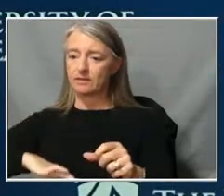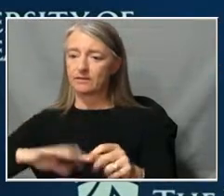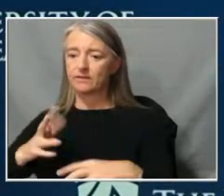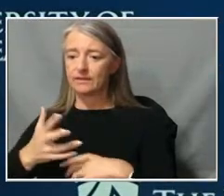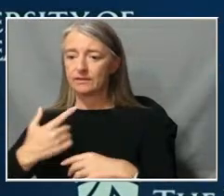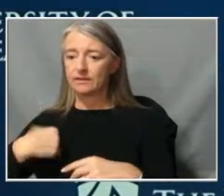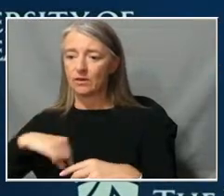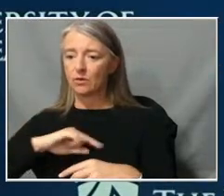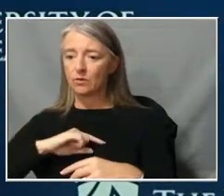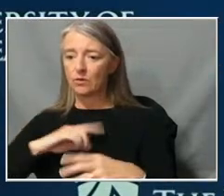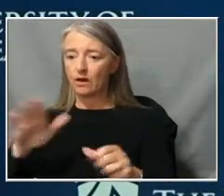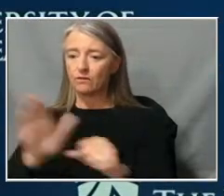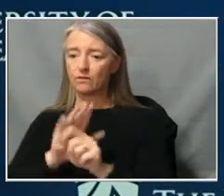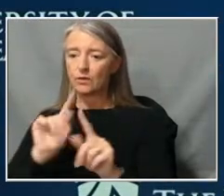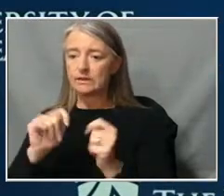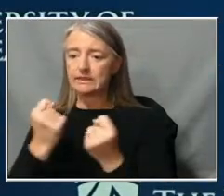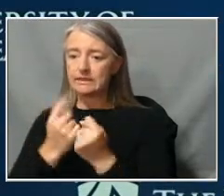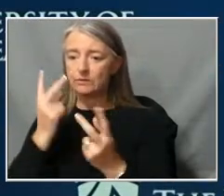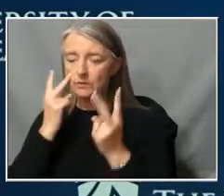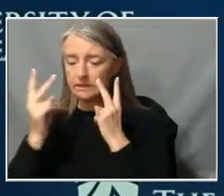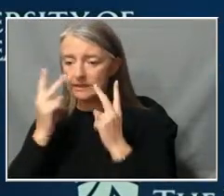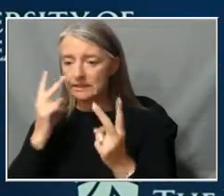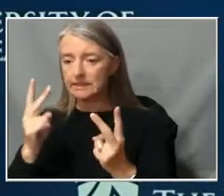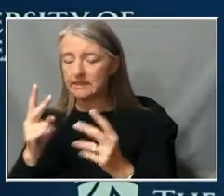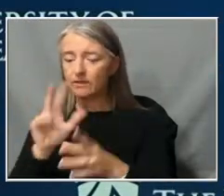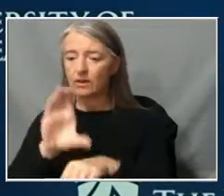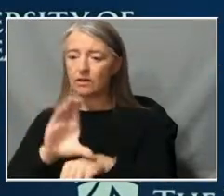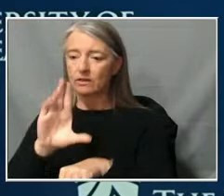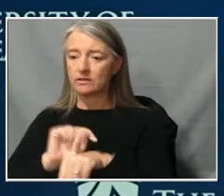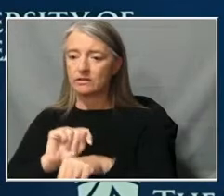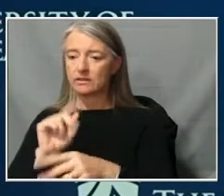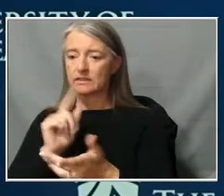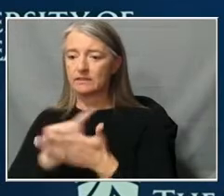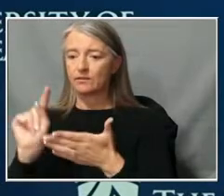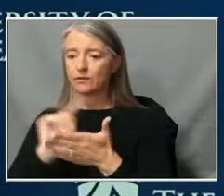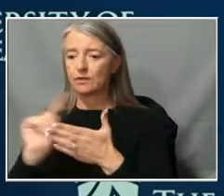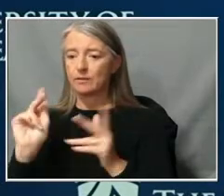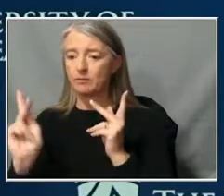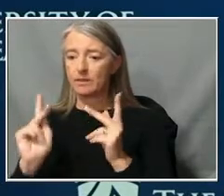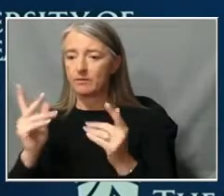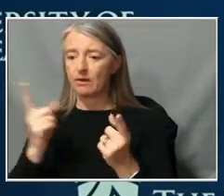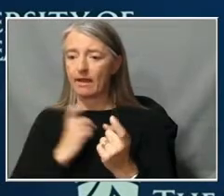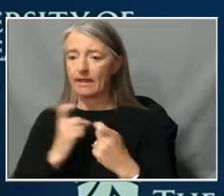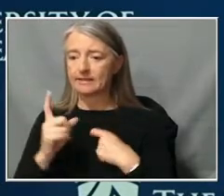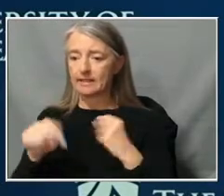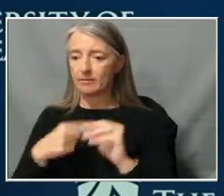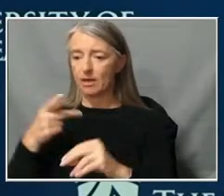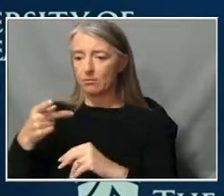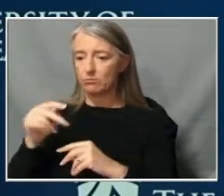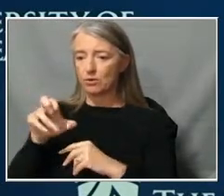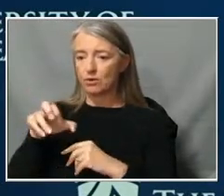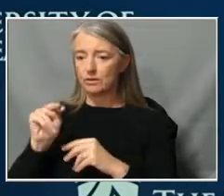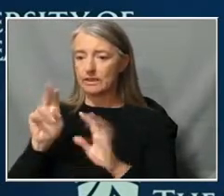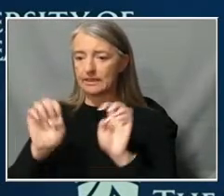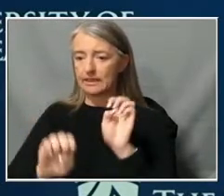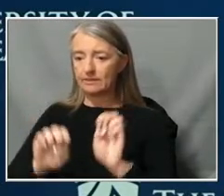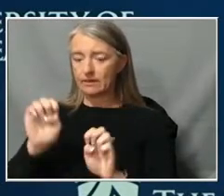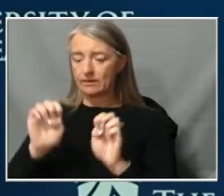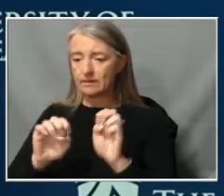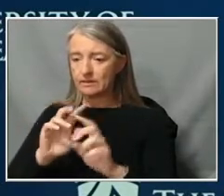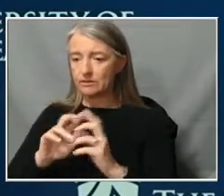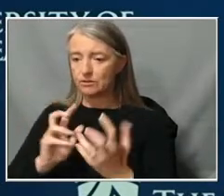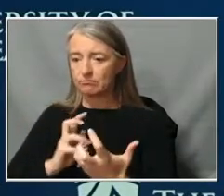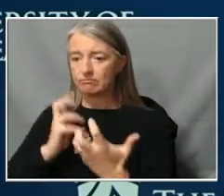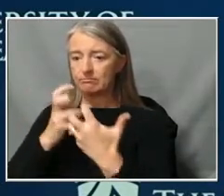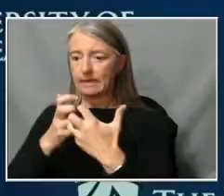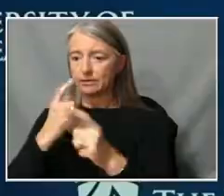myself, our entire team, we see a lot of consultations every week. People here asking about protons, and we'll evaluate that and sort of match the right treatment for the right